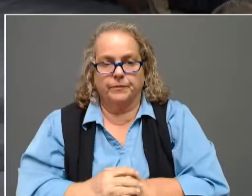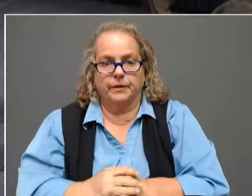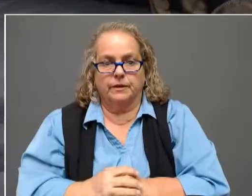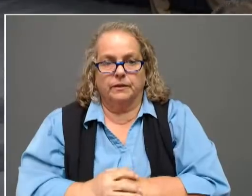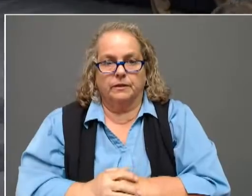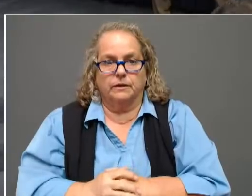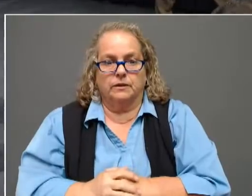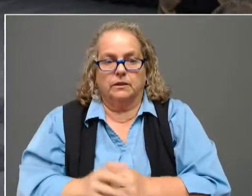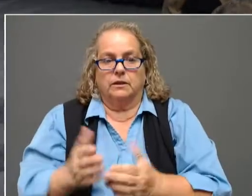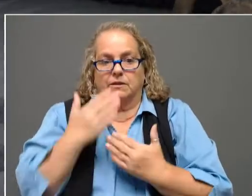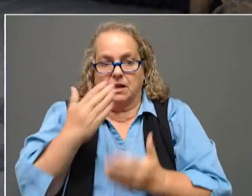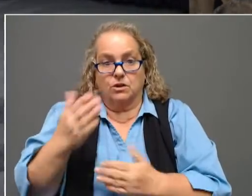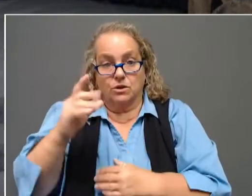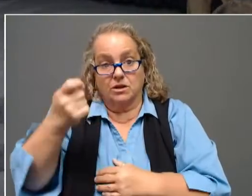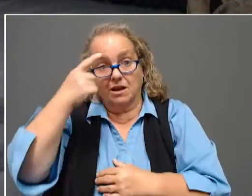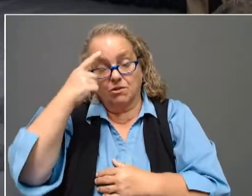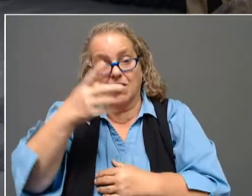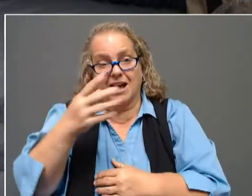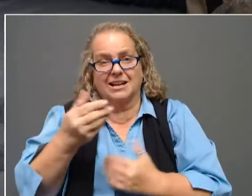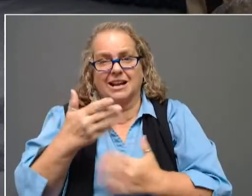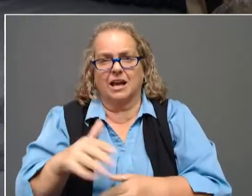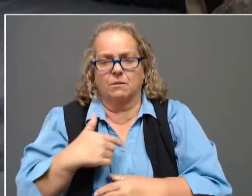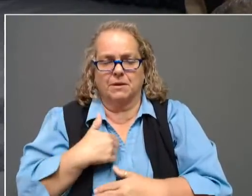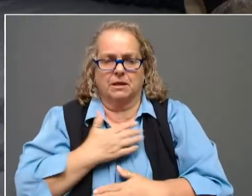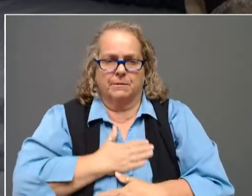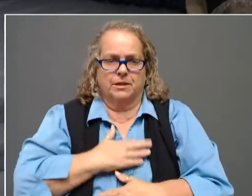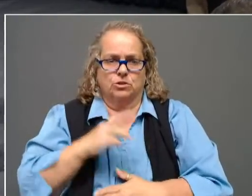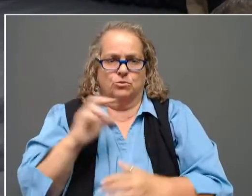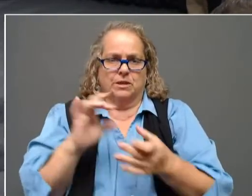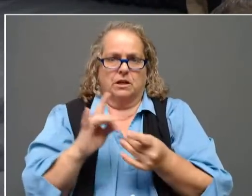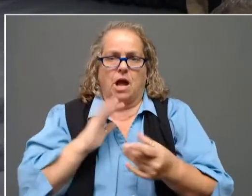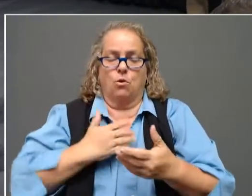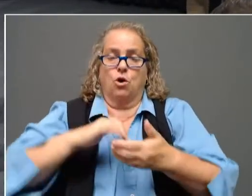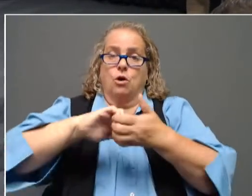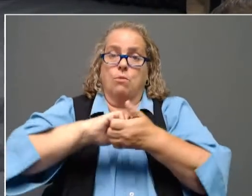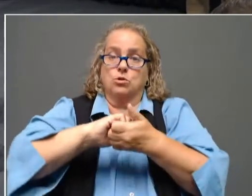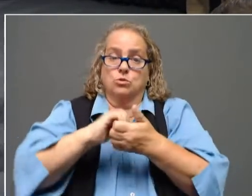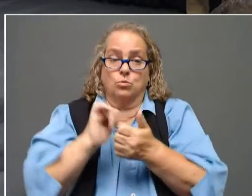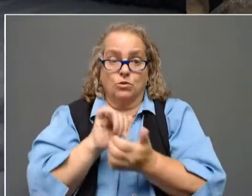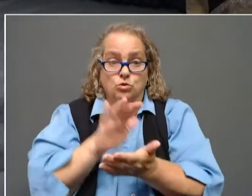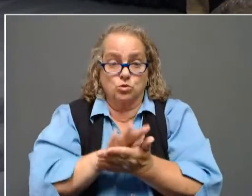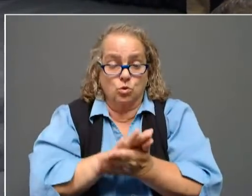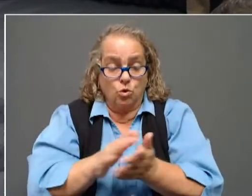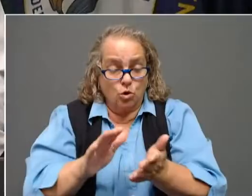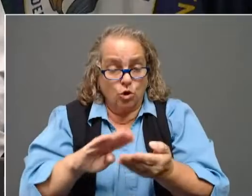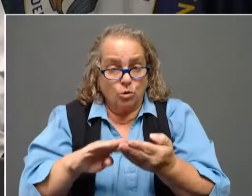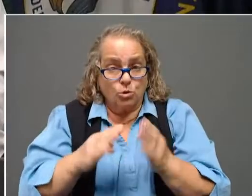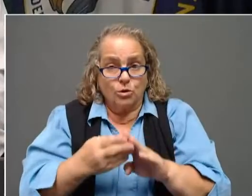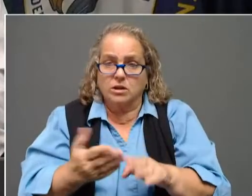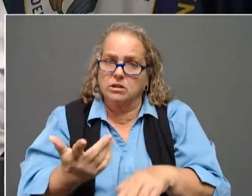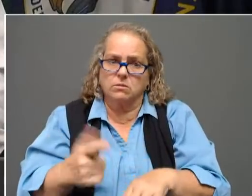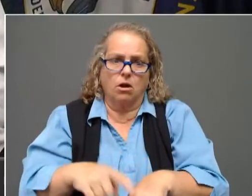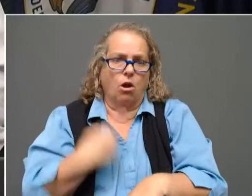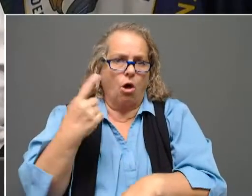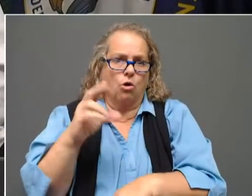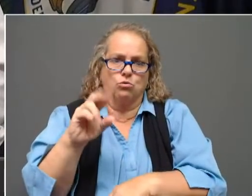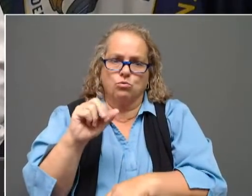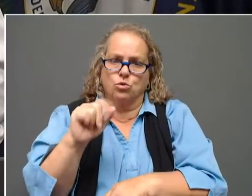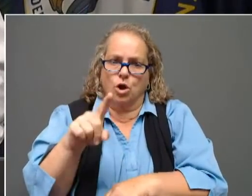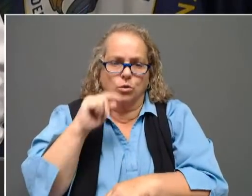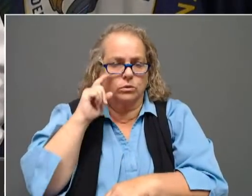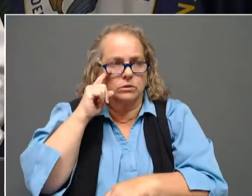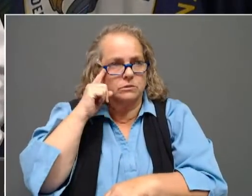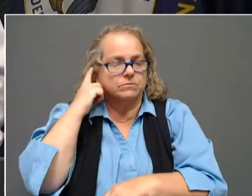Thank you, Governor. And let me just please reiterate our partnership with the school community. It's been a long road. It's been a long road for all of